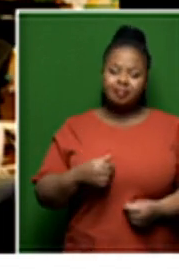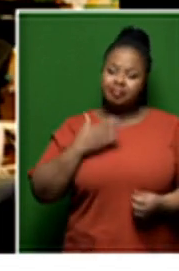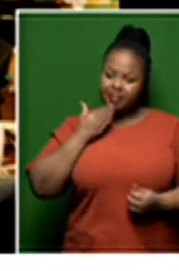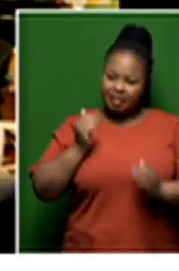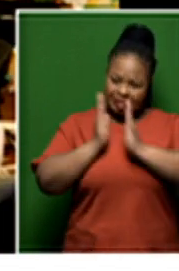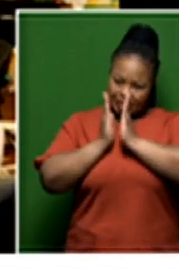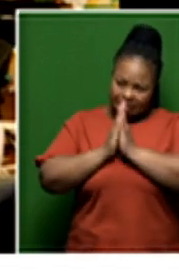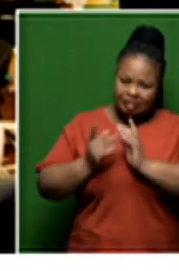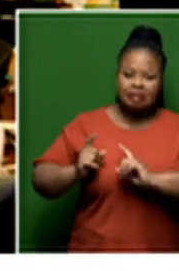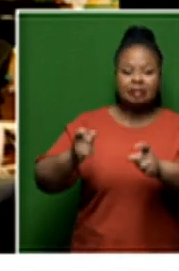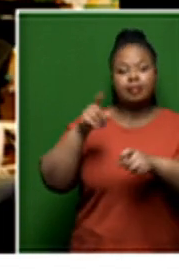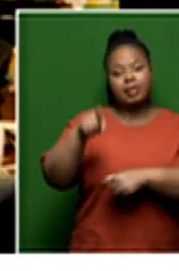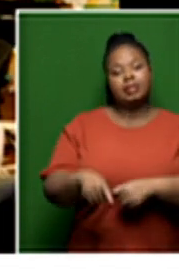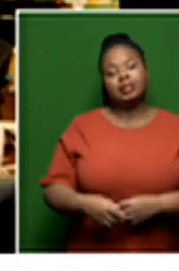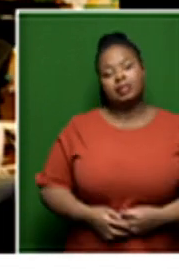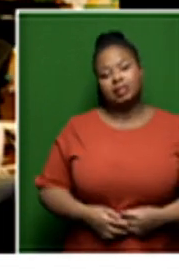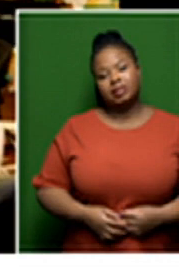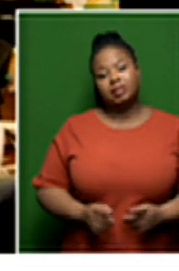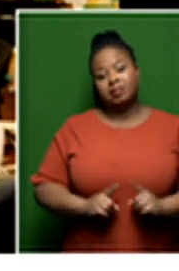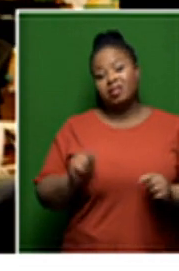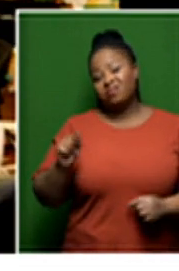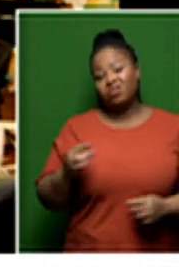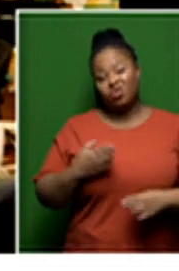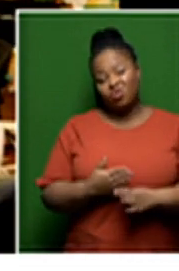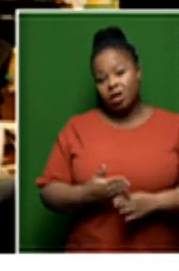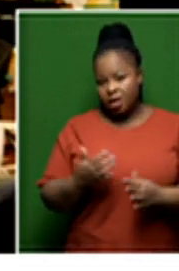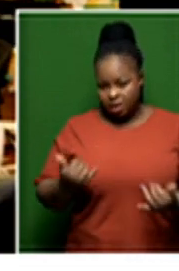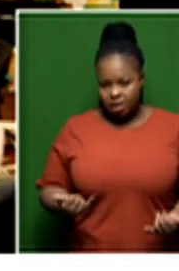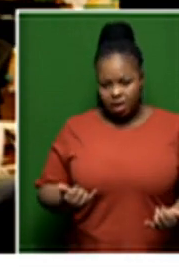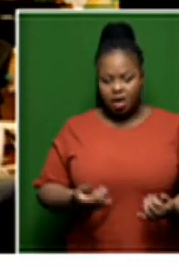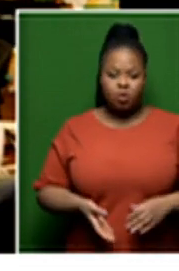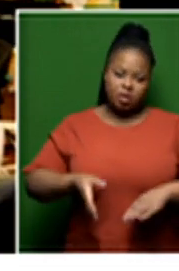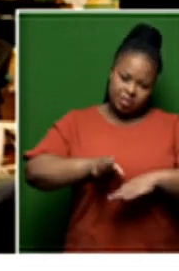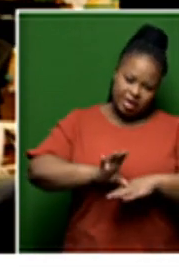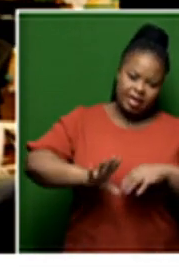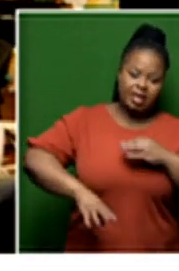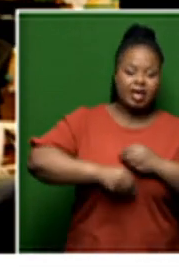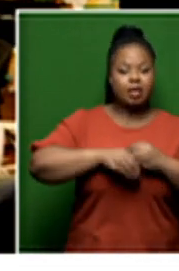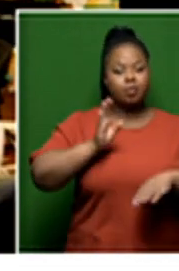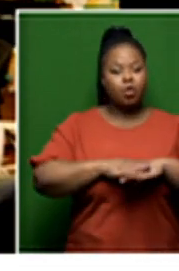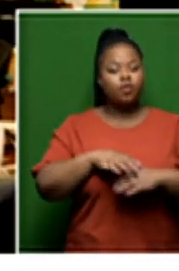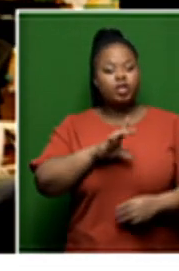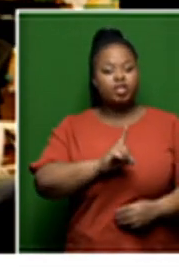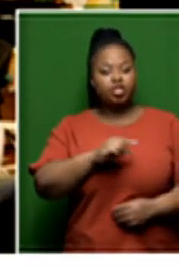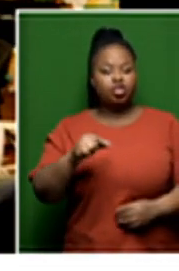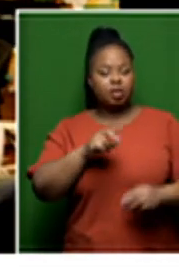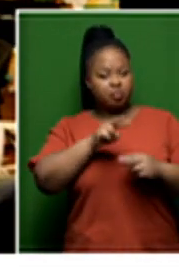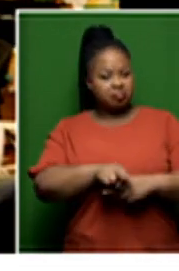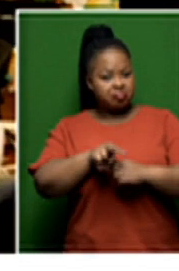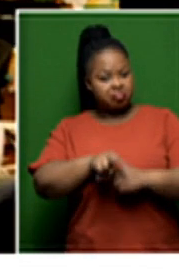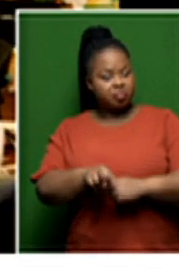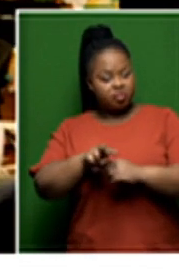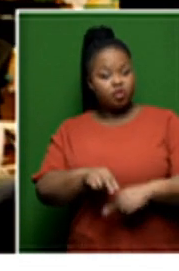speed, because this matter is urgent. And that work is now being supplemented by the DG's monitoring